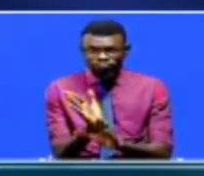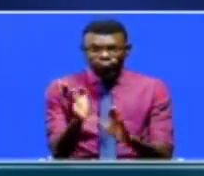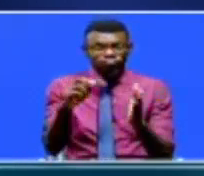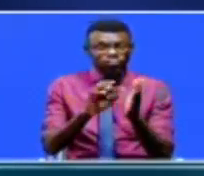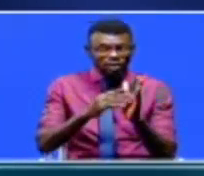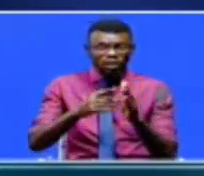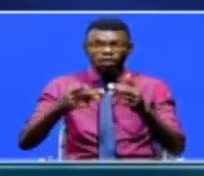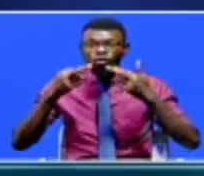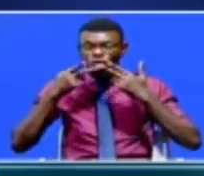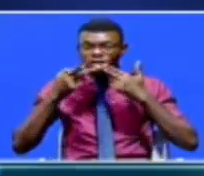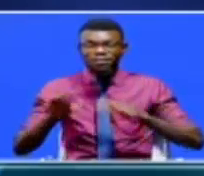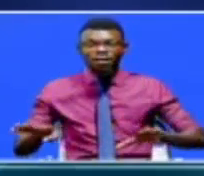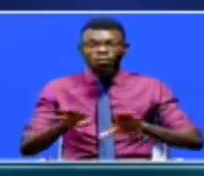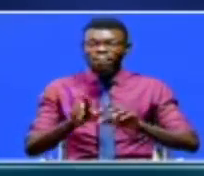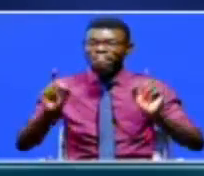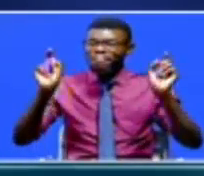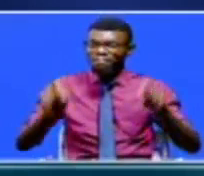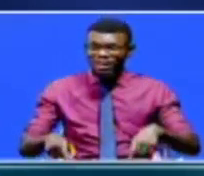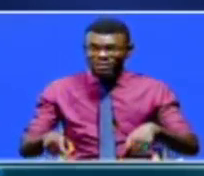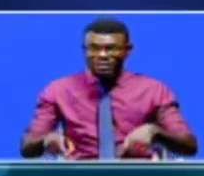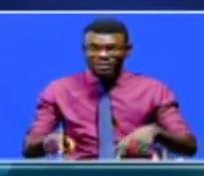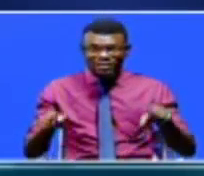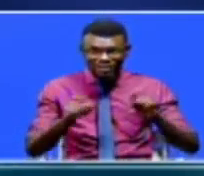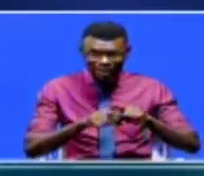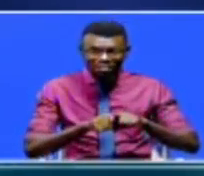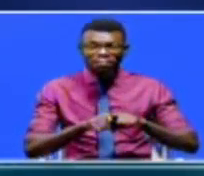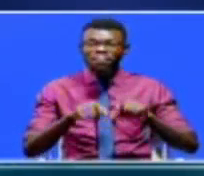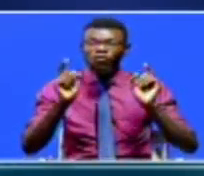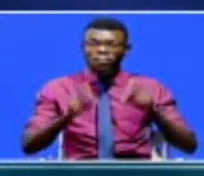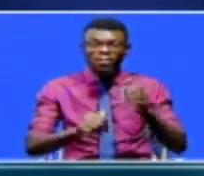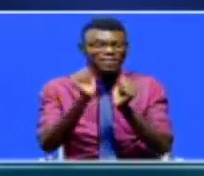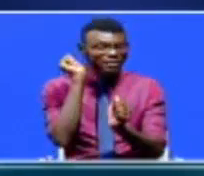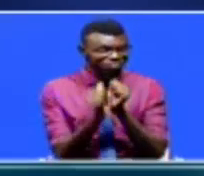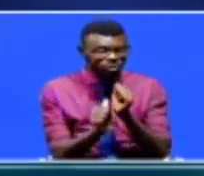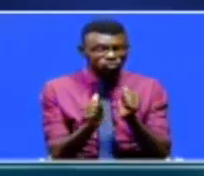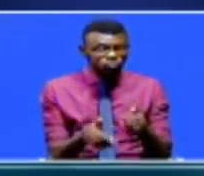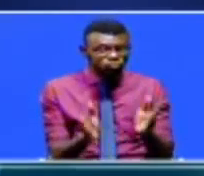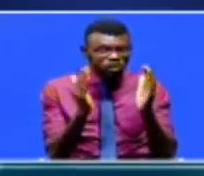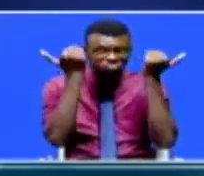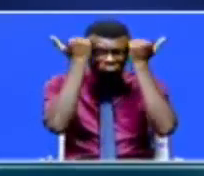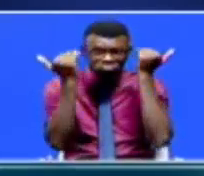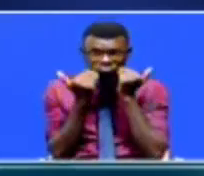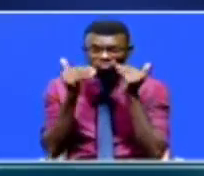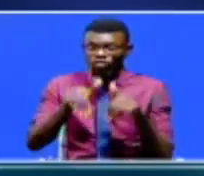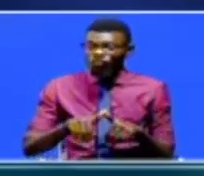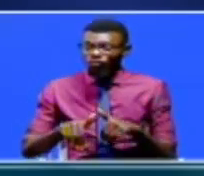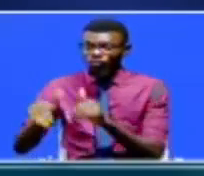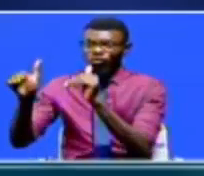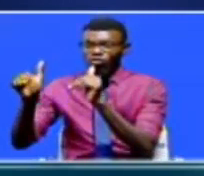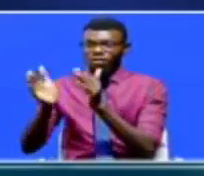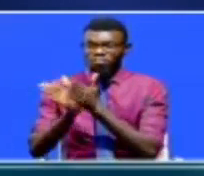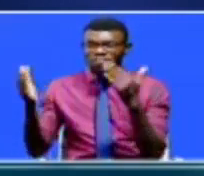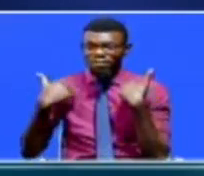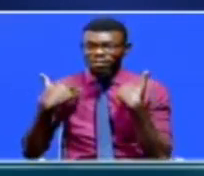premises. And of course, the necessary legal action will also be taken in line with Public Health Act, Cap